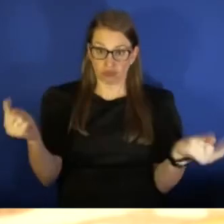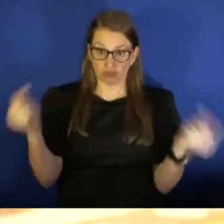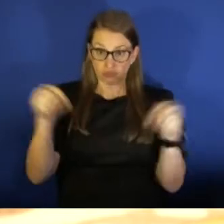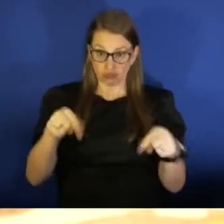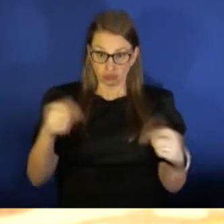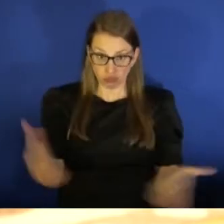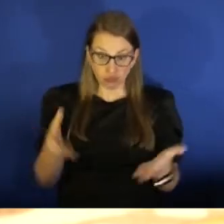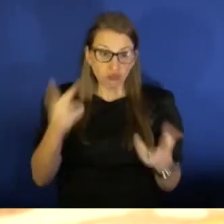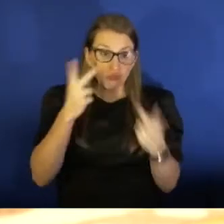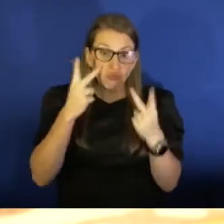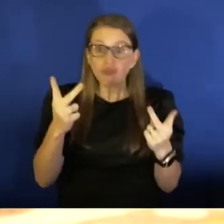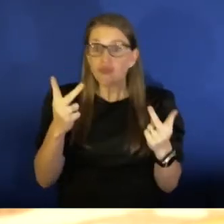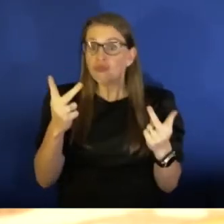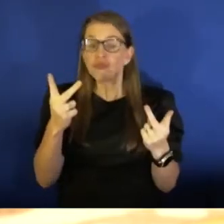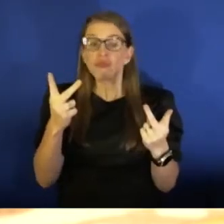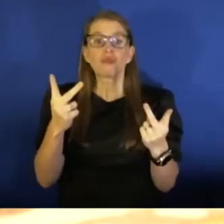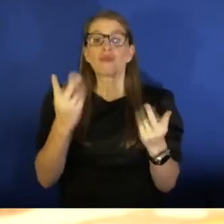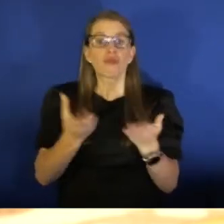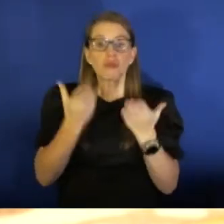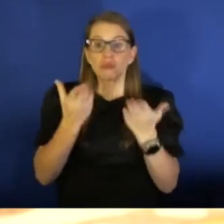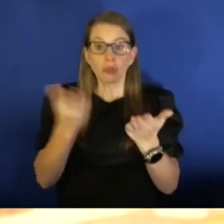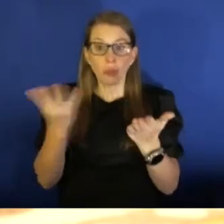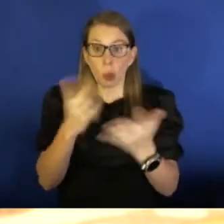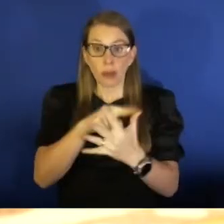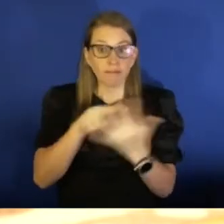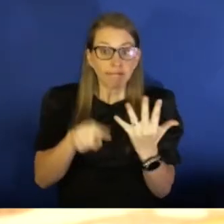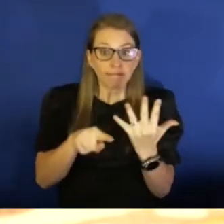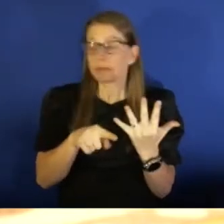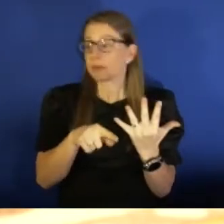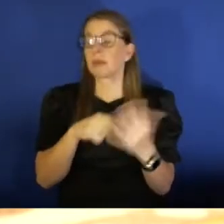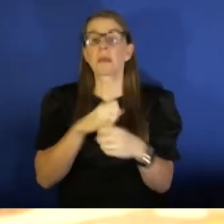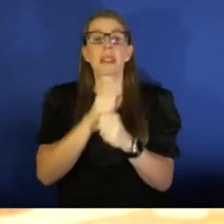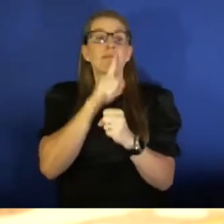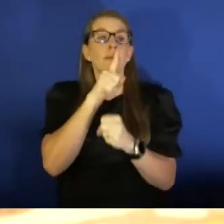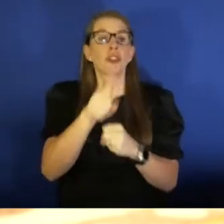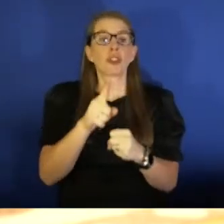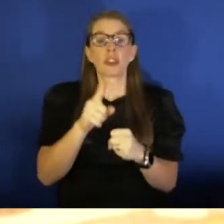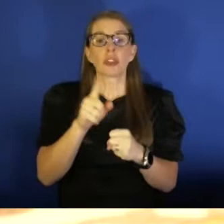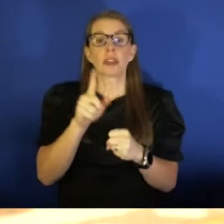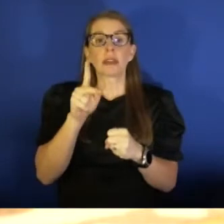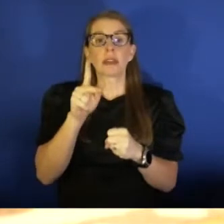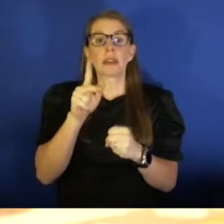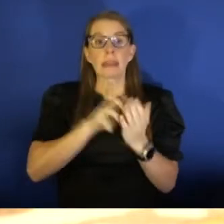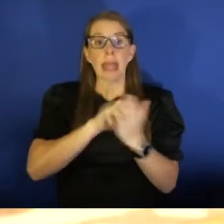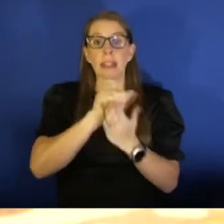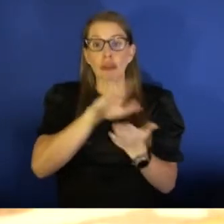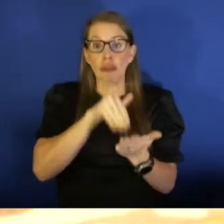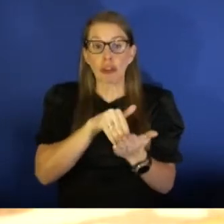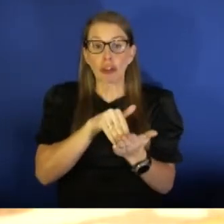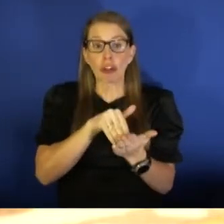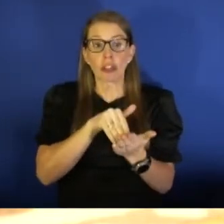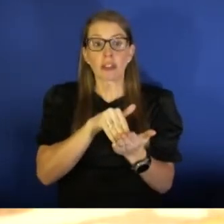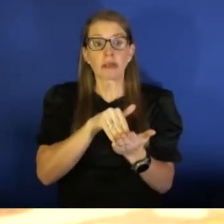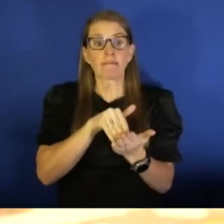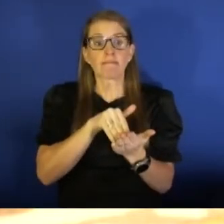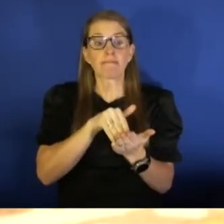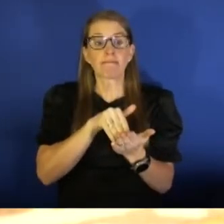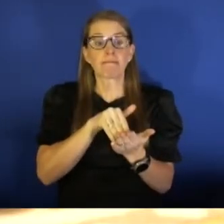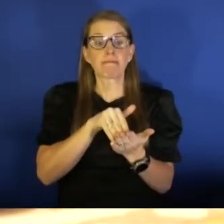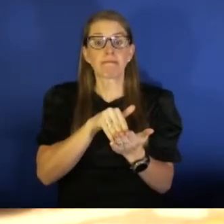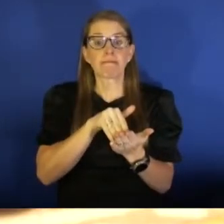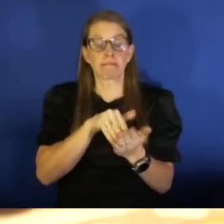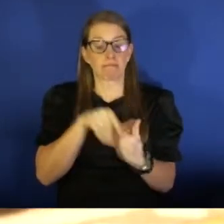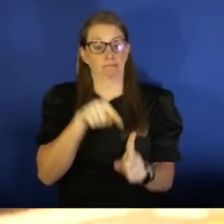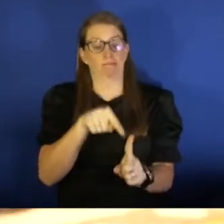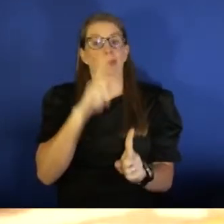we have to offer, and we want to make sure that our cancer center is seen as a leading